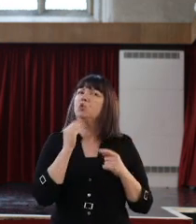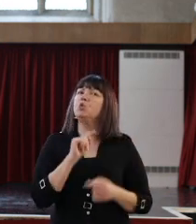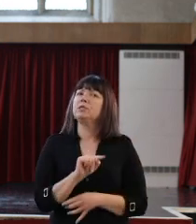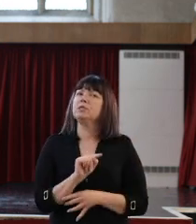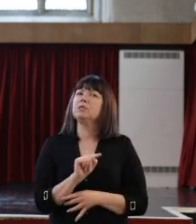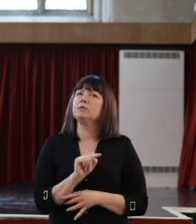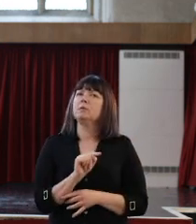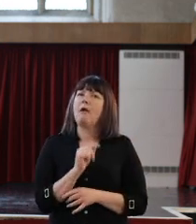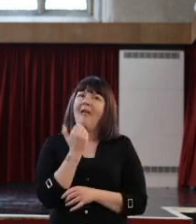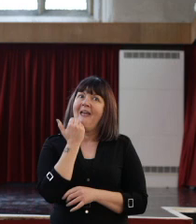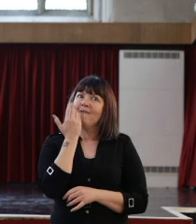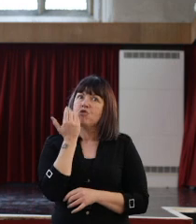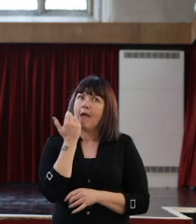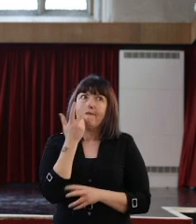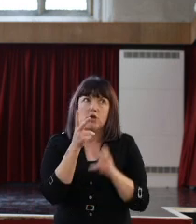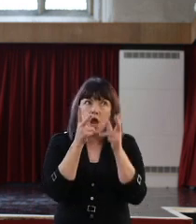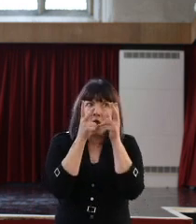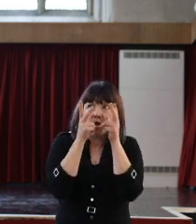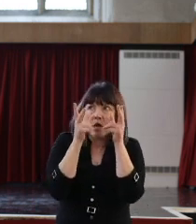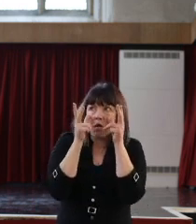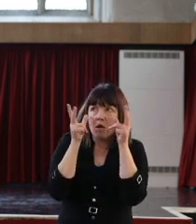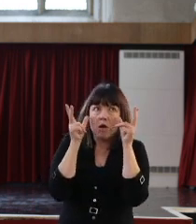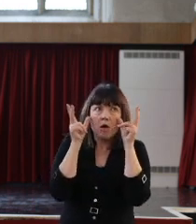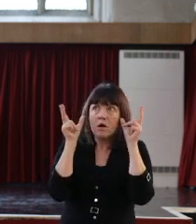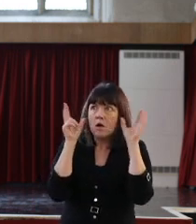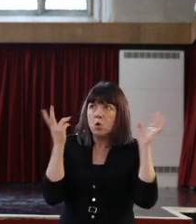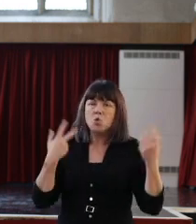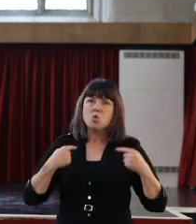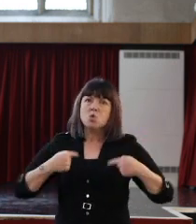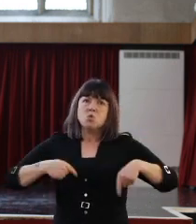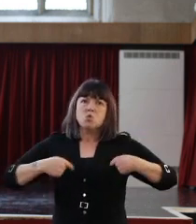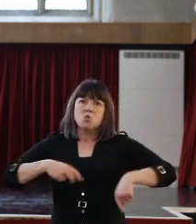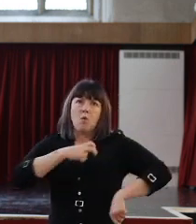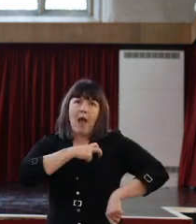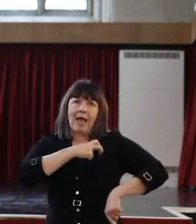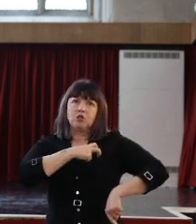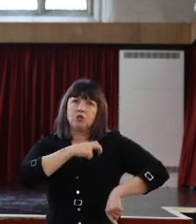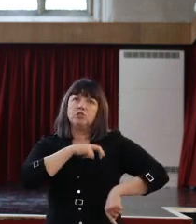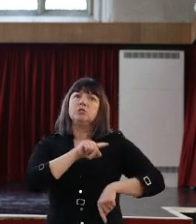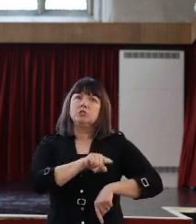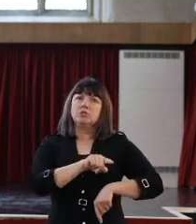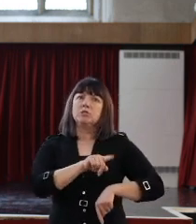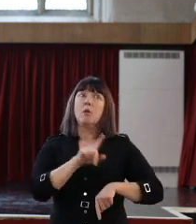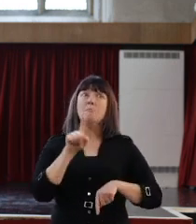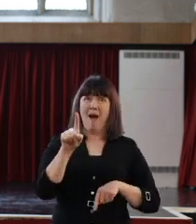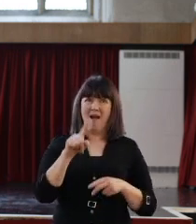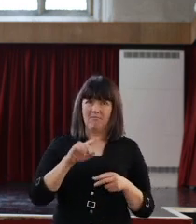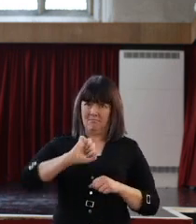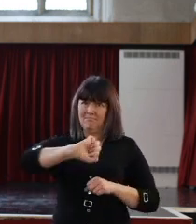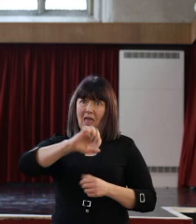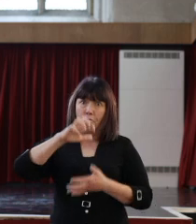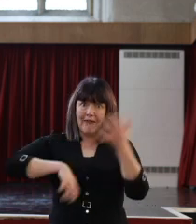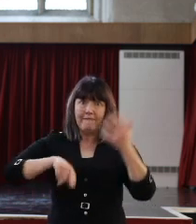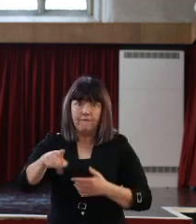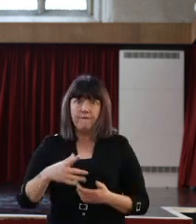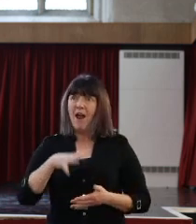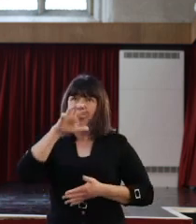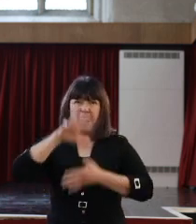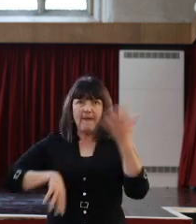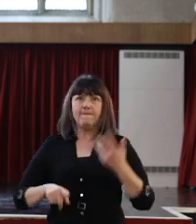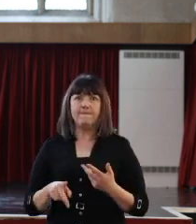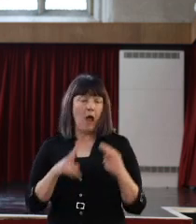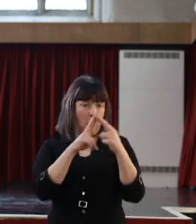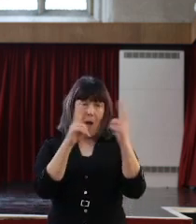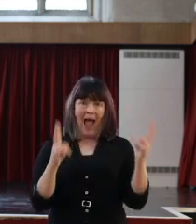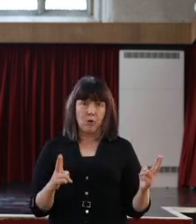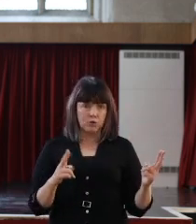was spent in hypervigilance and anxiety, and alongside being violent, my stepdad was also a thief. Everything in our house was